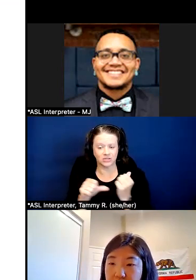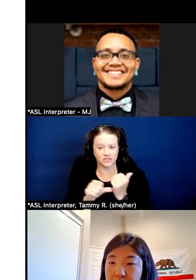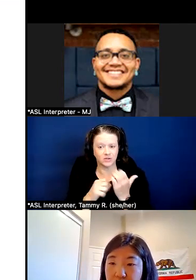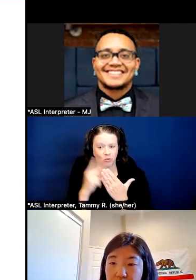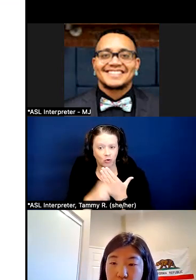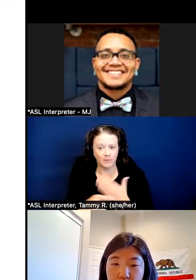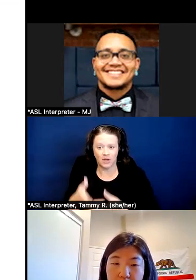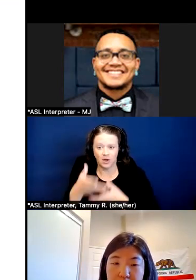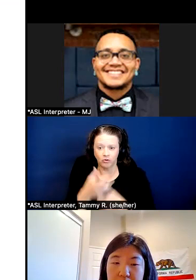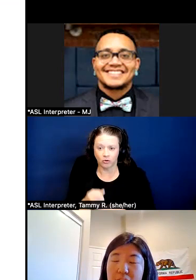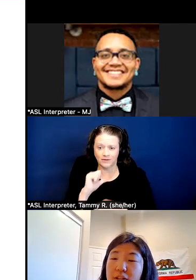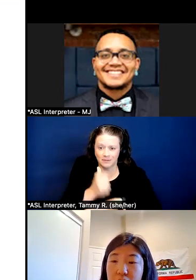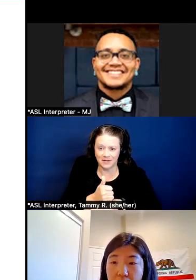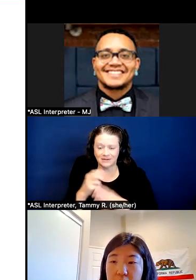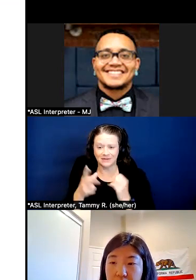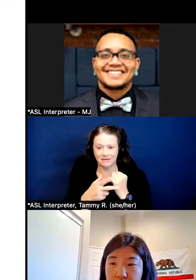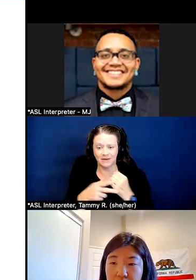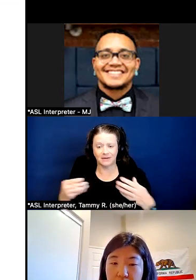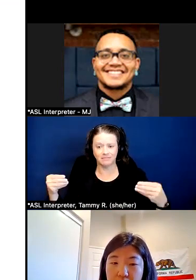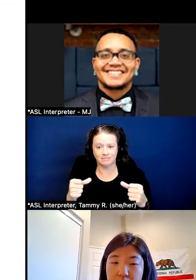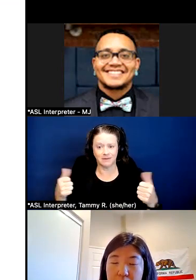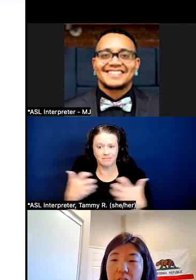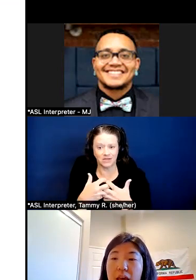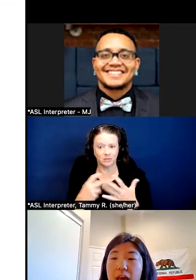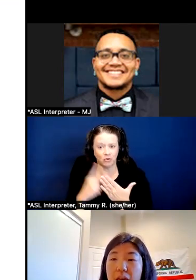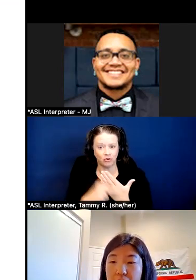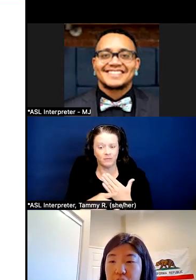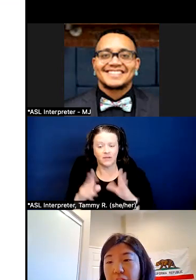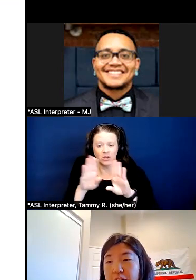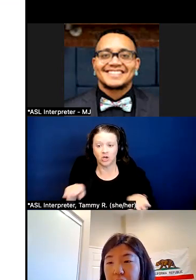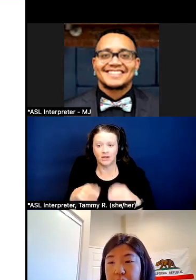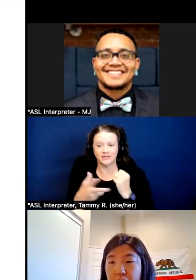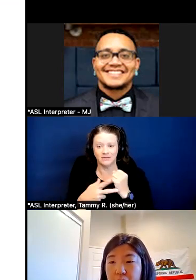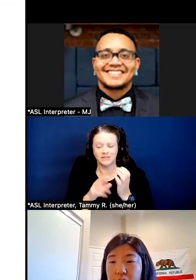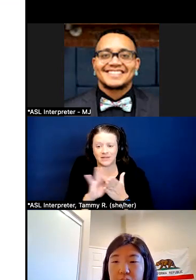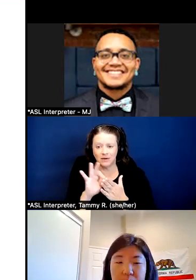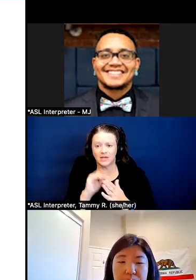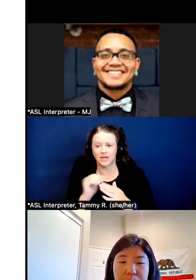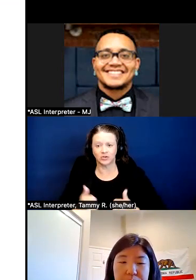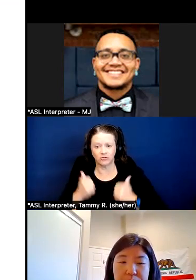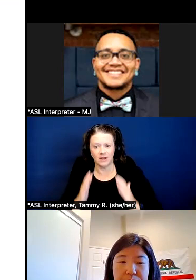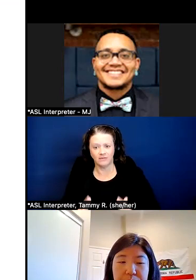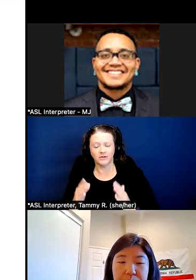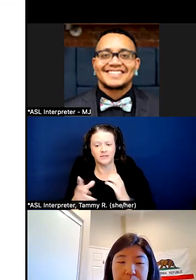trust-based savings matching programs, child savings accounts, and survivor savings accounts.